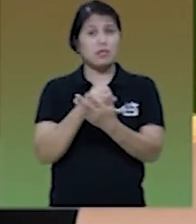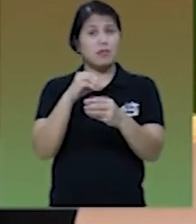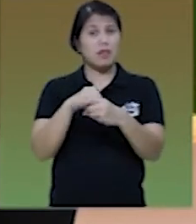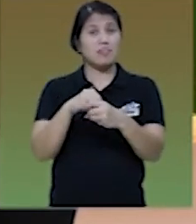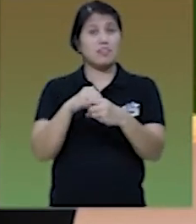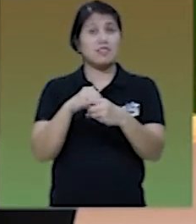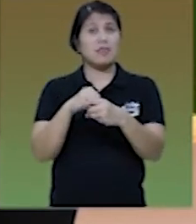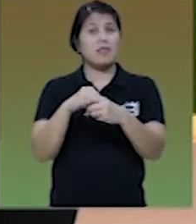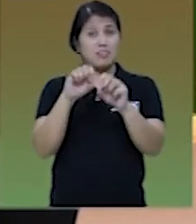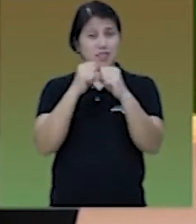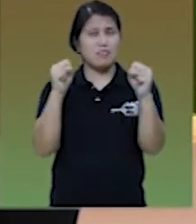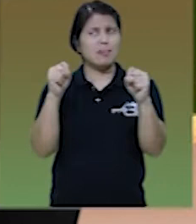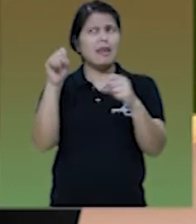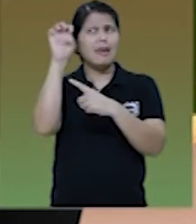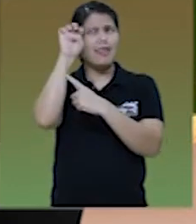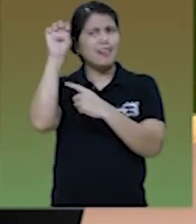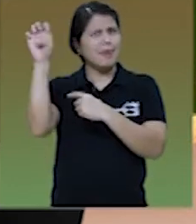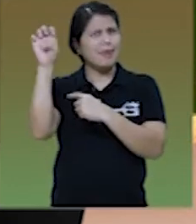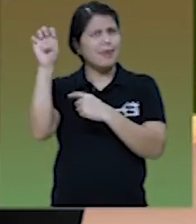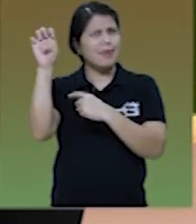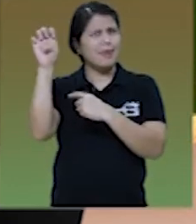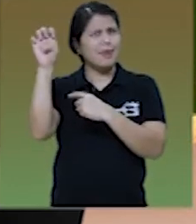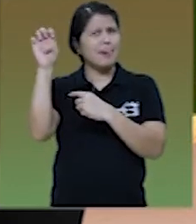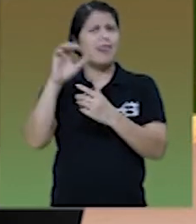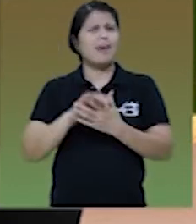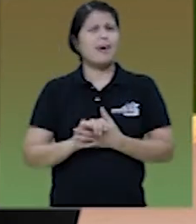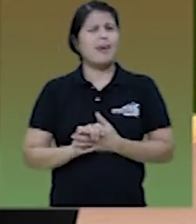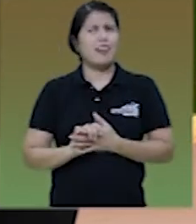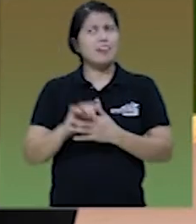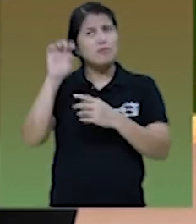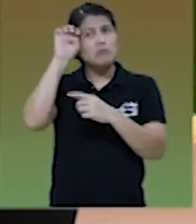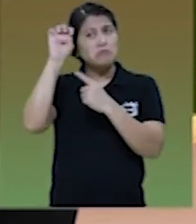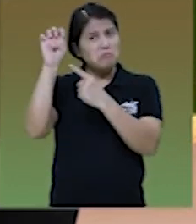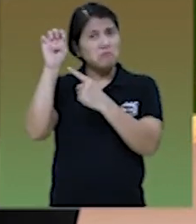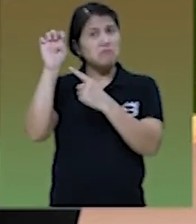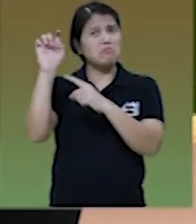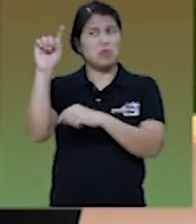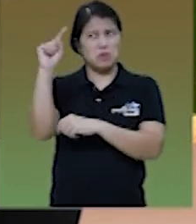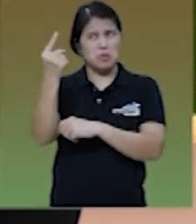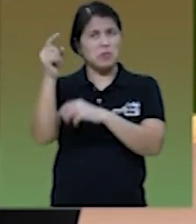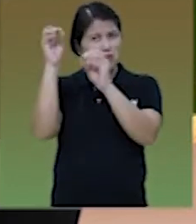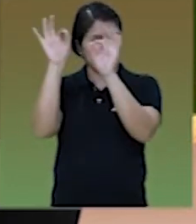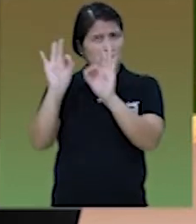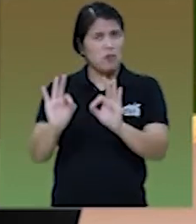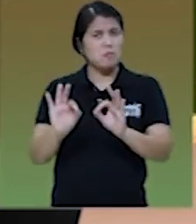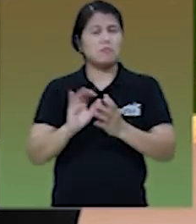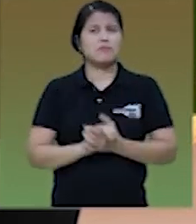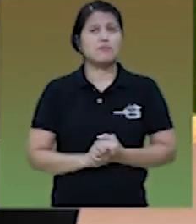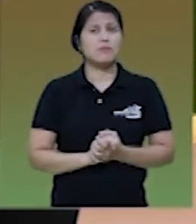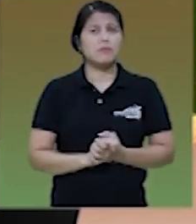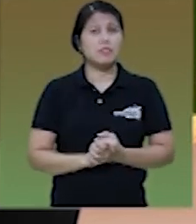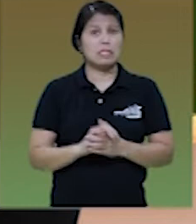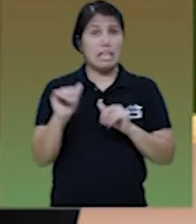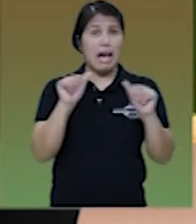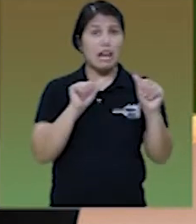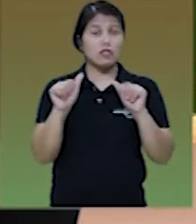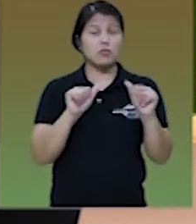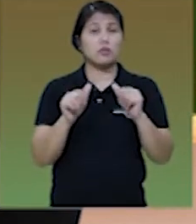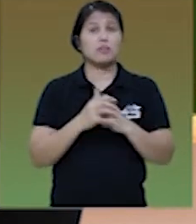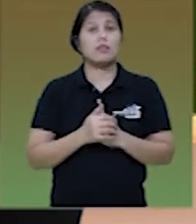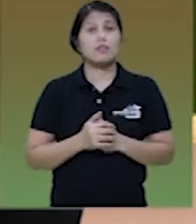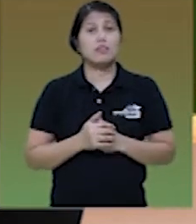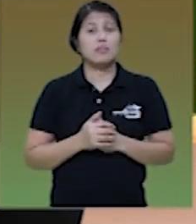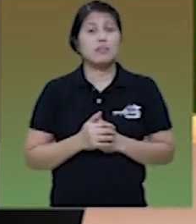the sentence is he, and it is singular in form. The action